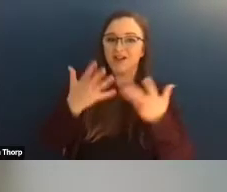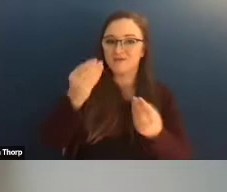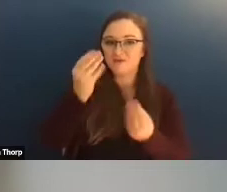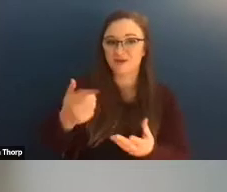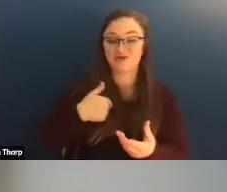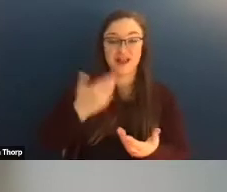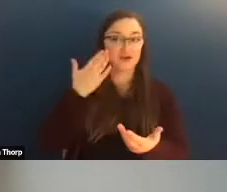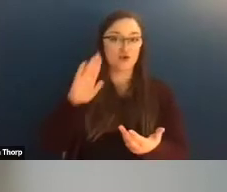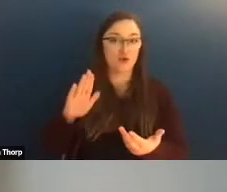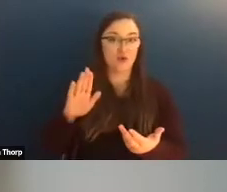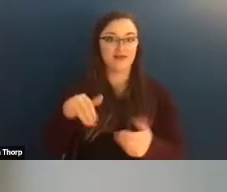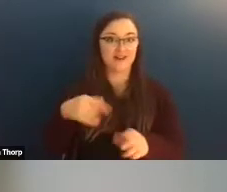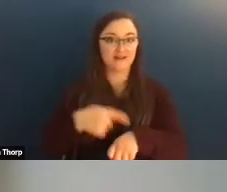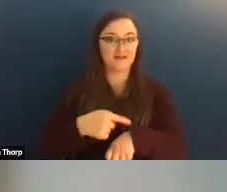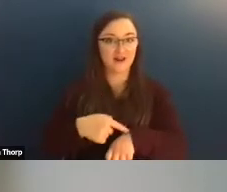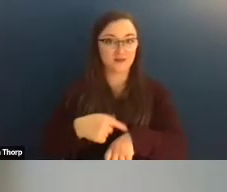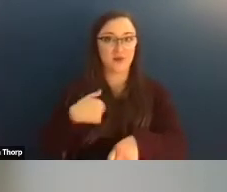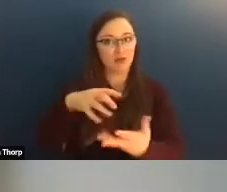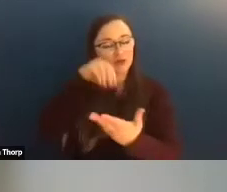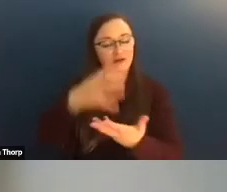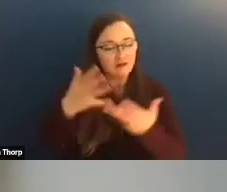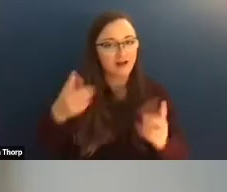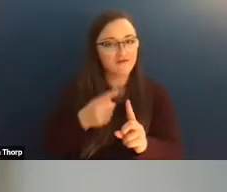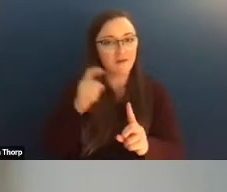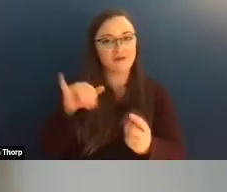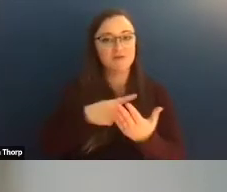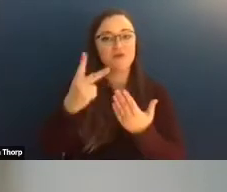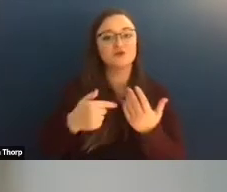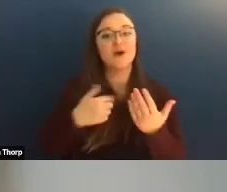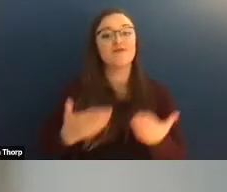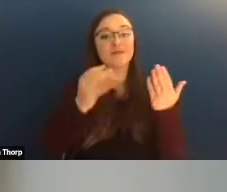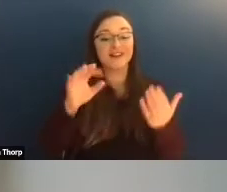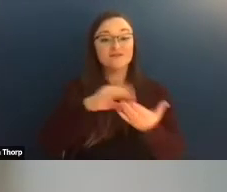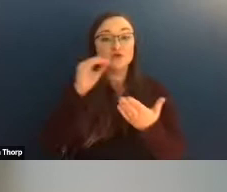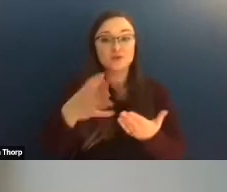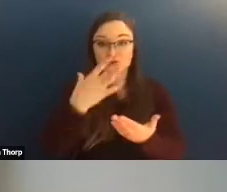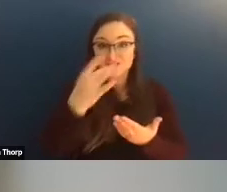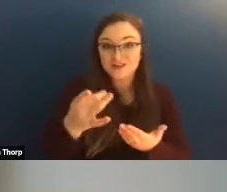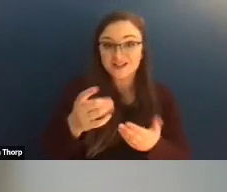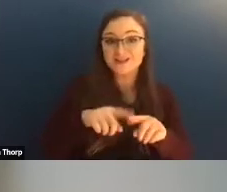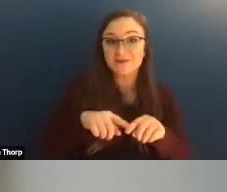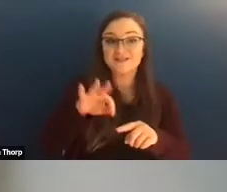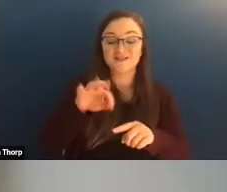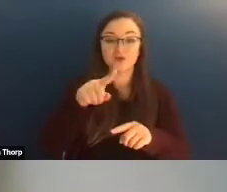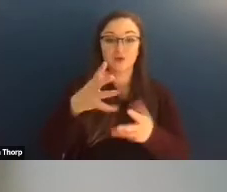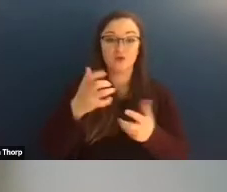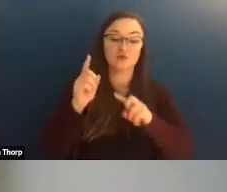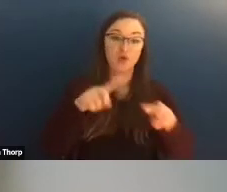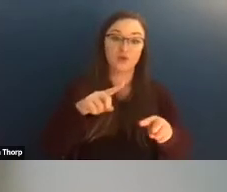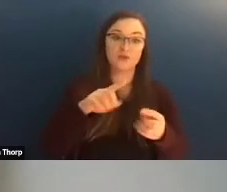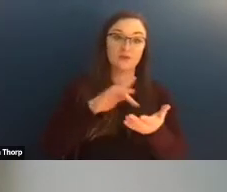of. So I would recommend that if students are interested, depending whether you're medical school, pharmacy